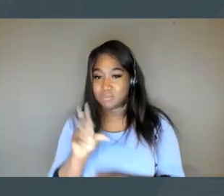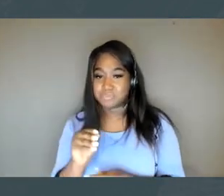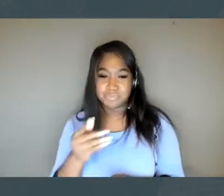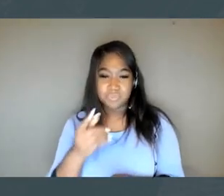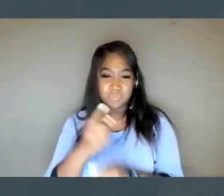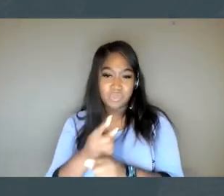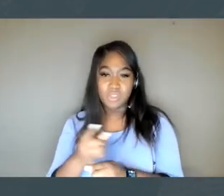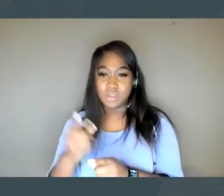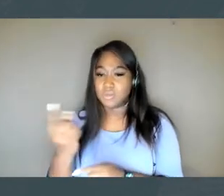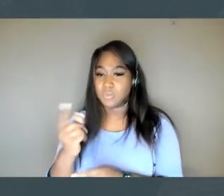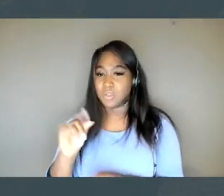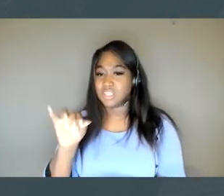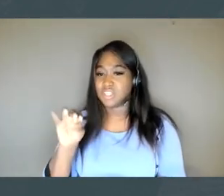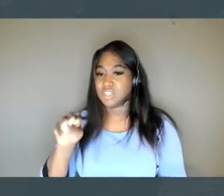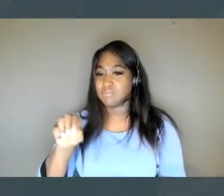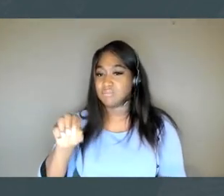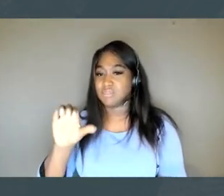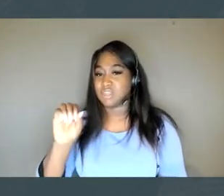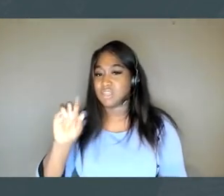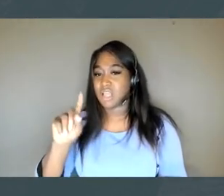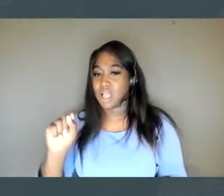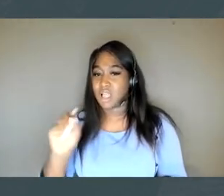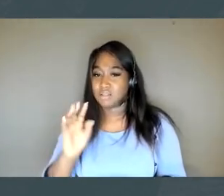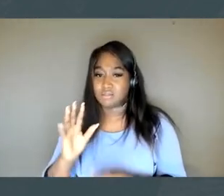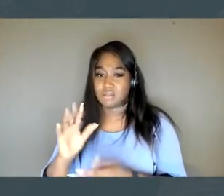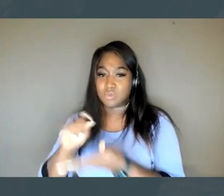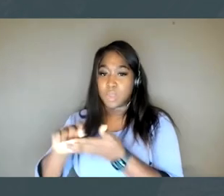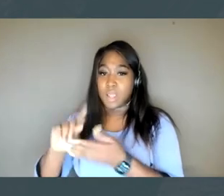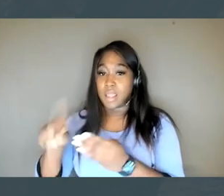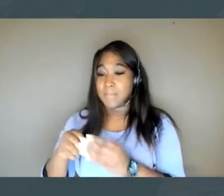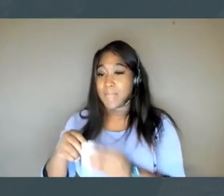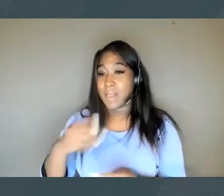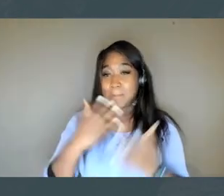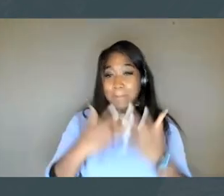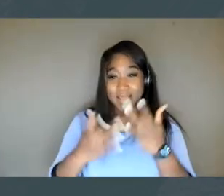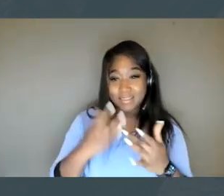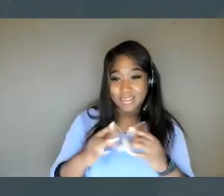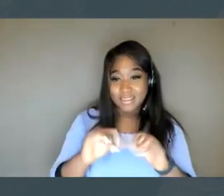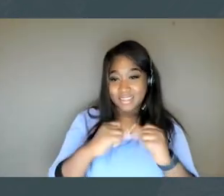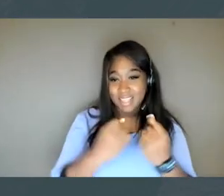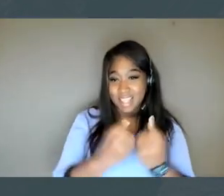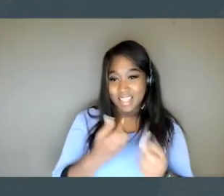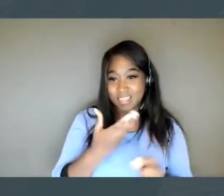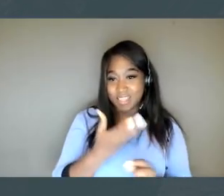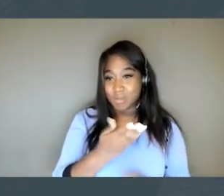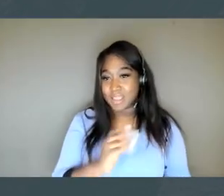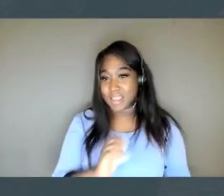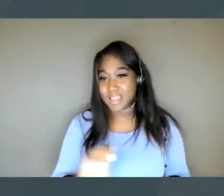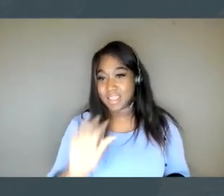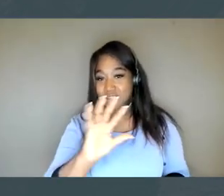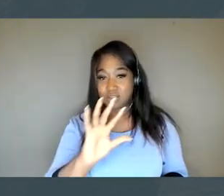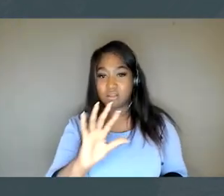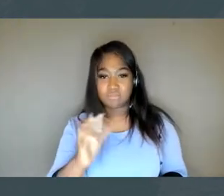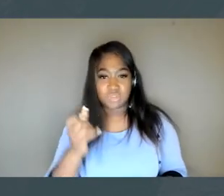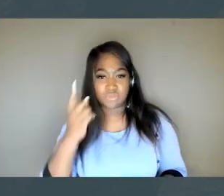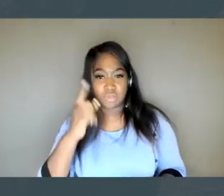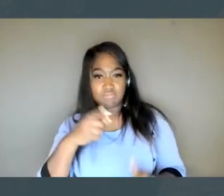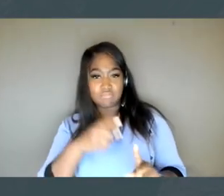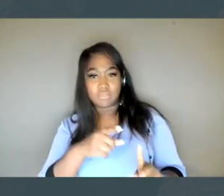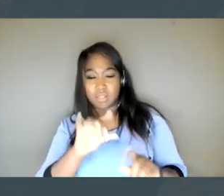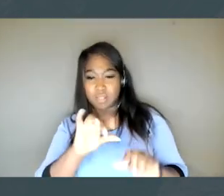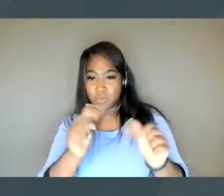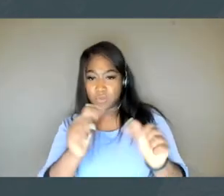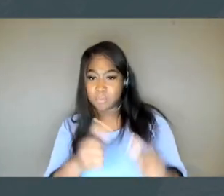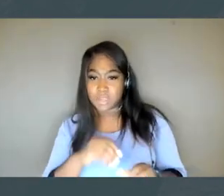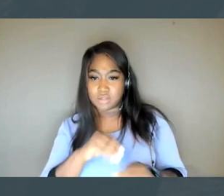about peasant societies in Asia, we understand their great state formations, their peasants, their people who are living in the hill. It's not